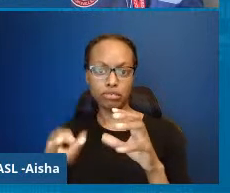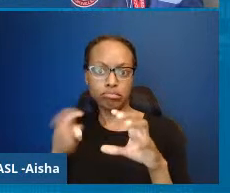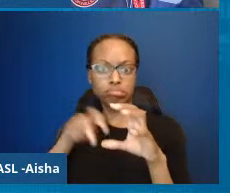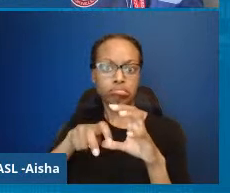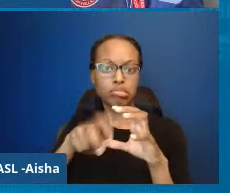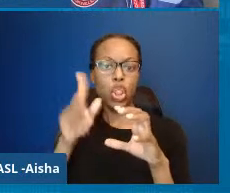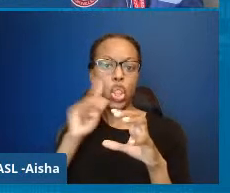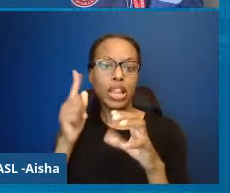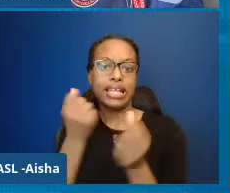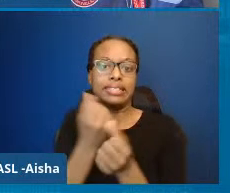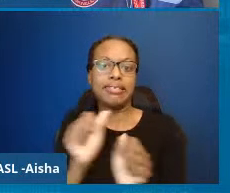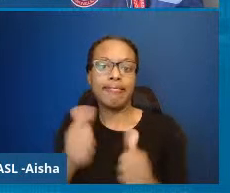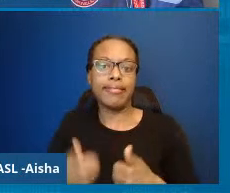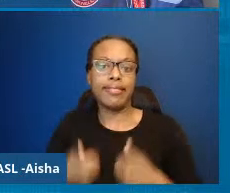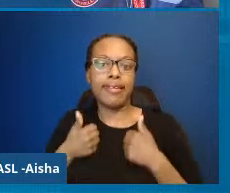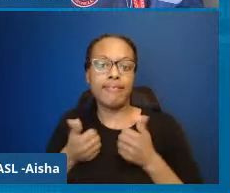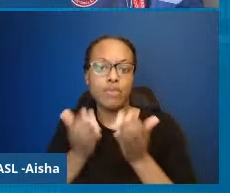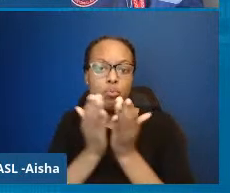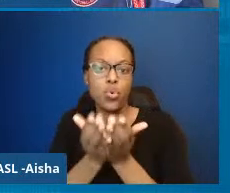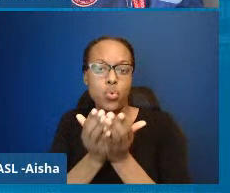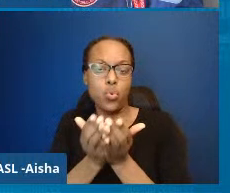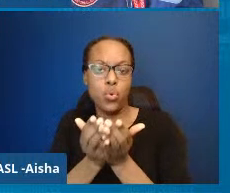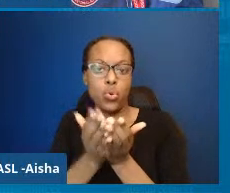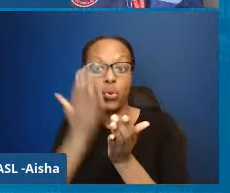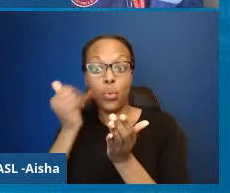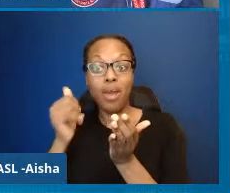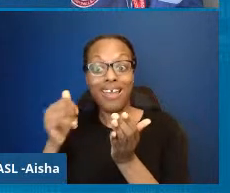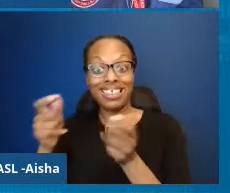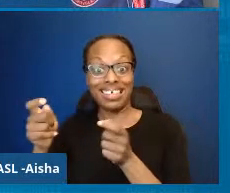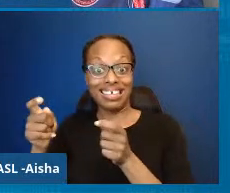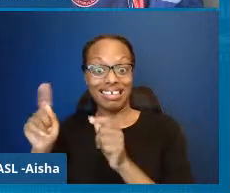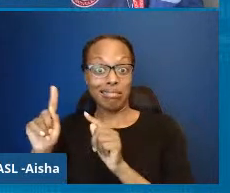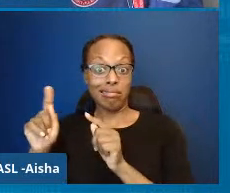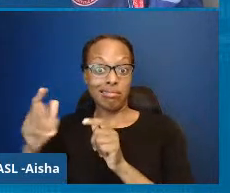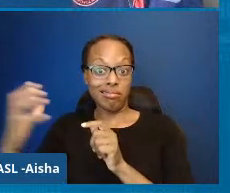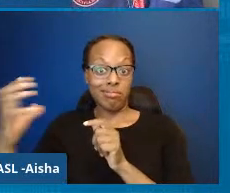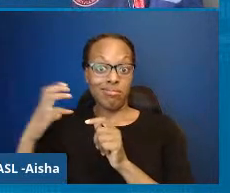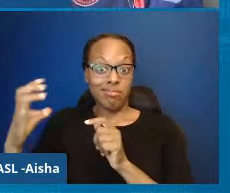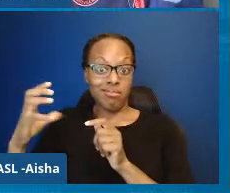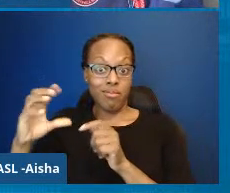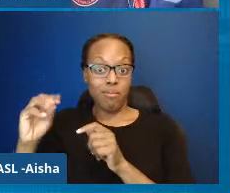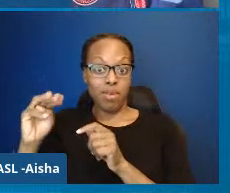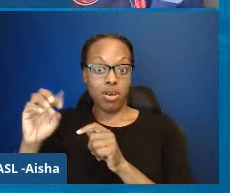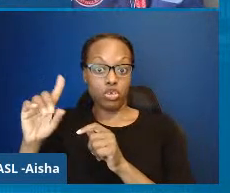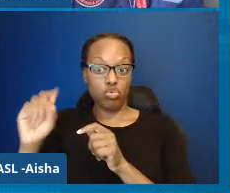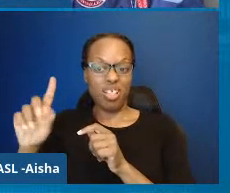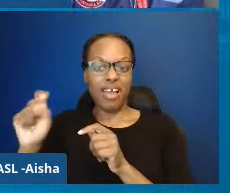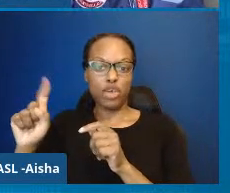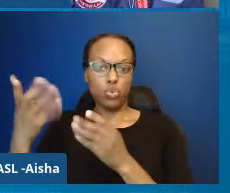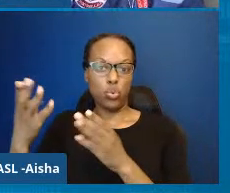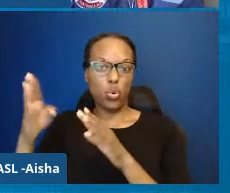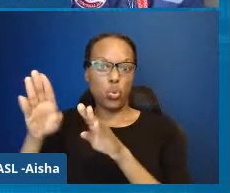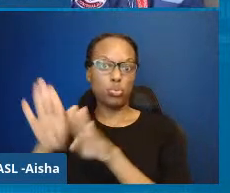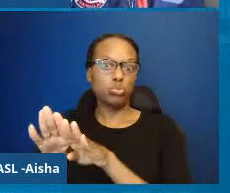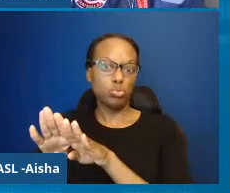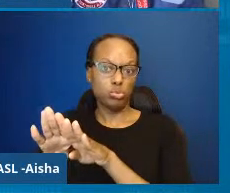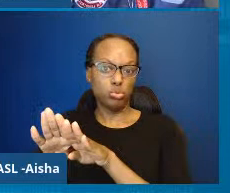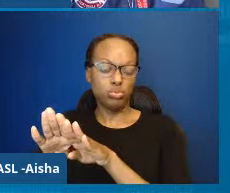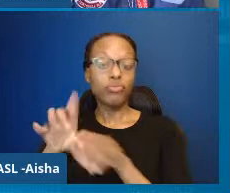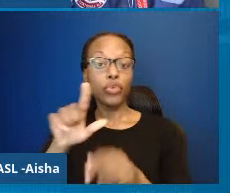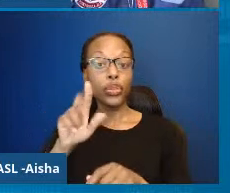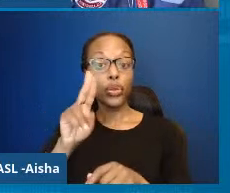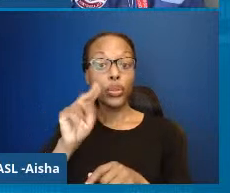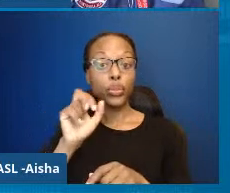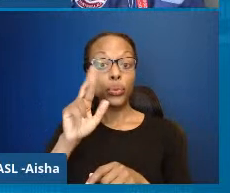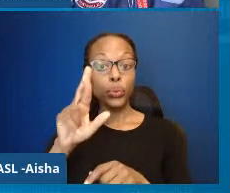their command module was shutting down. They had to shut it down and go into the lunar module in order